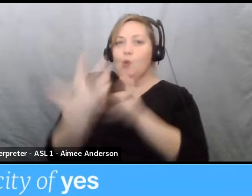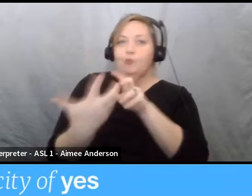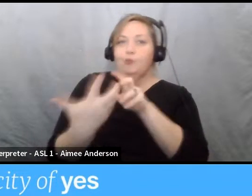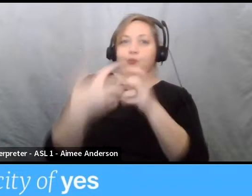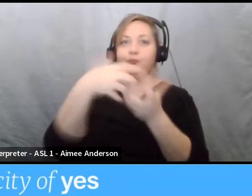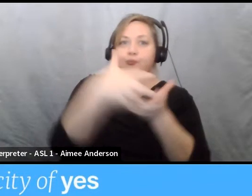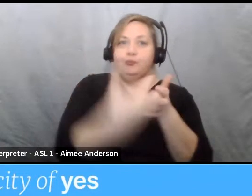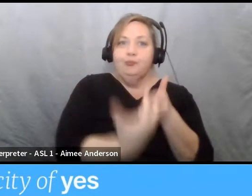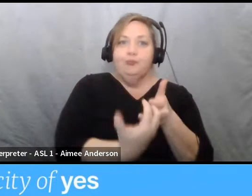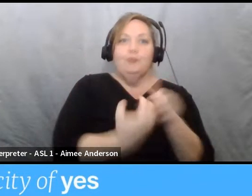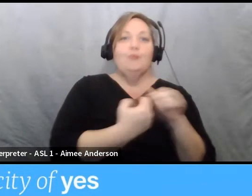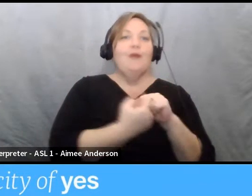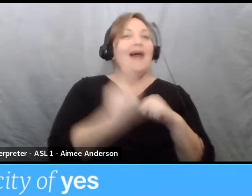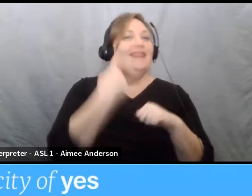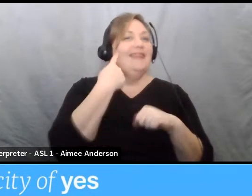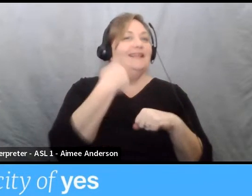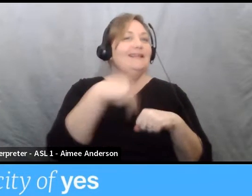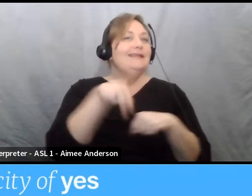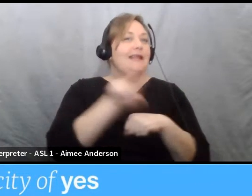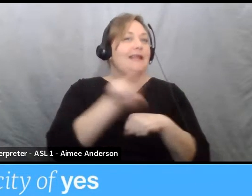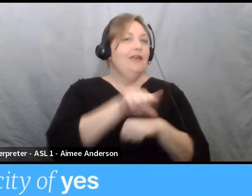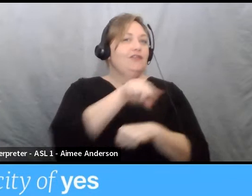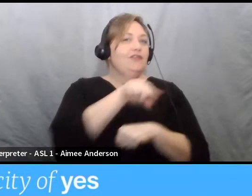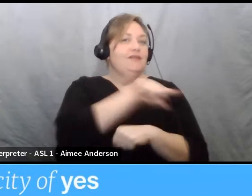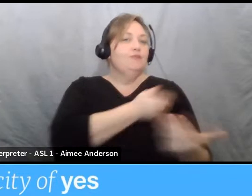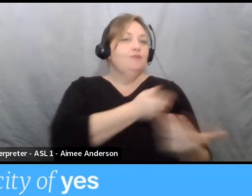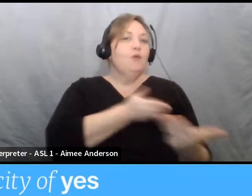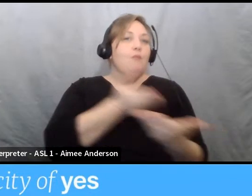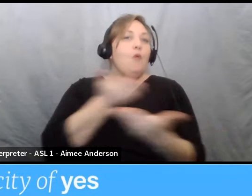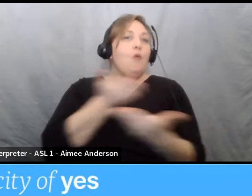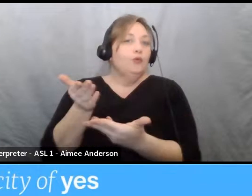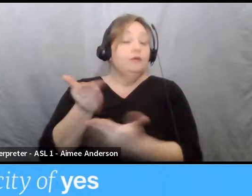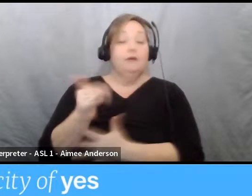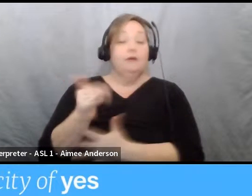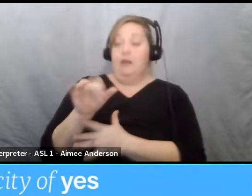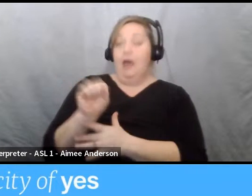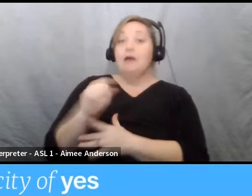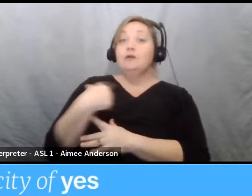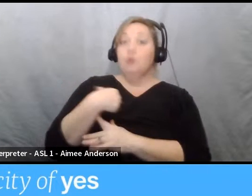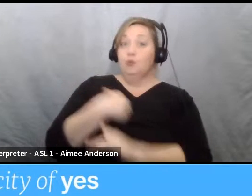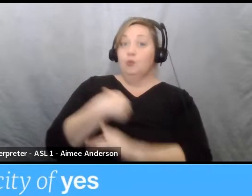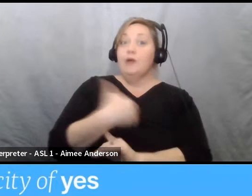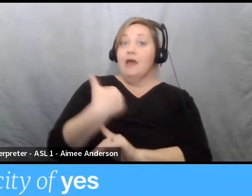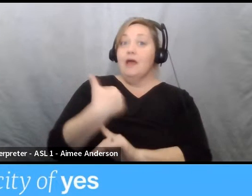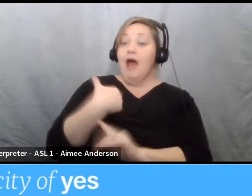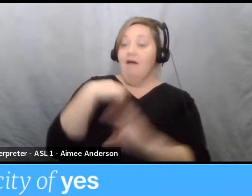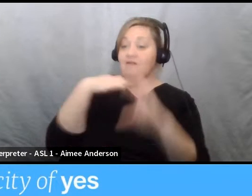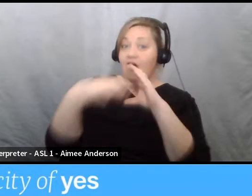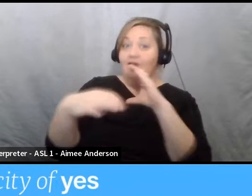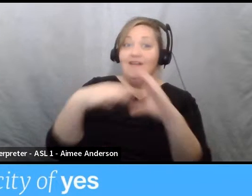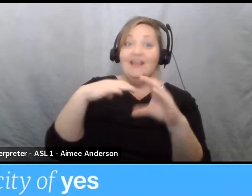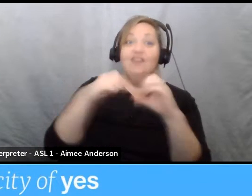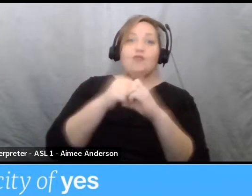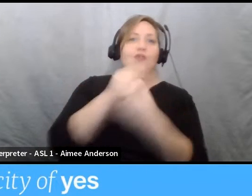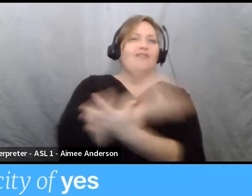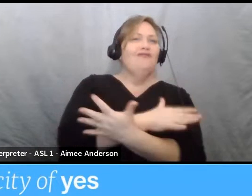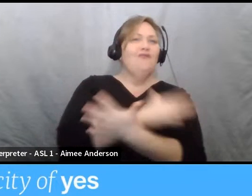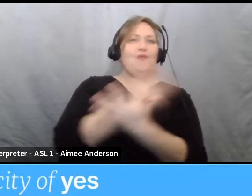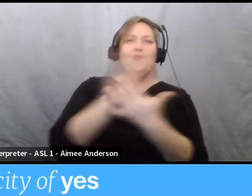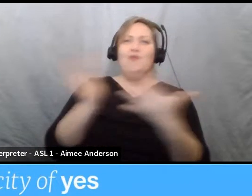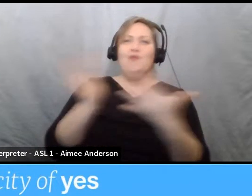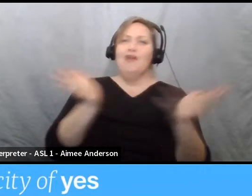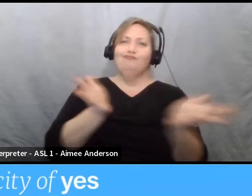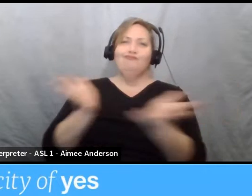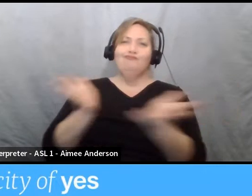think that's the nature of these proposals. Yes, we are having conversations with a full range of both